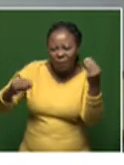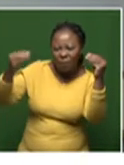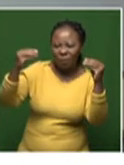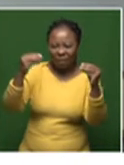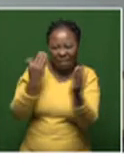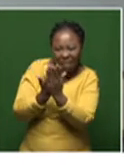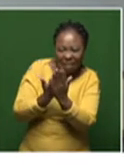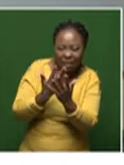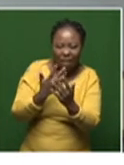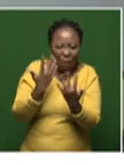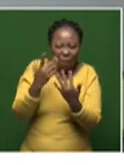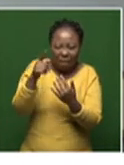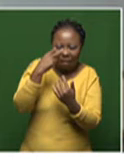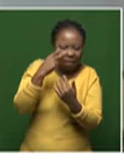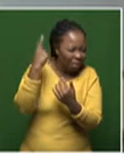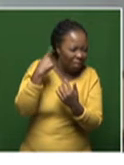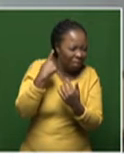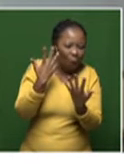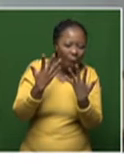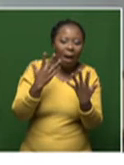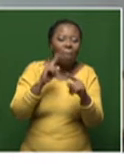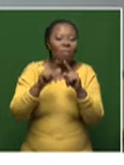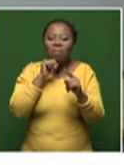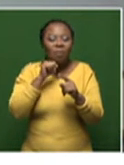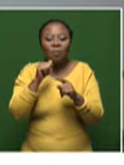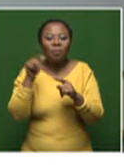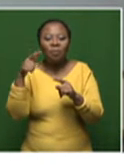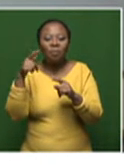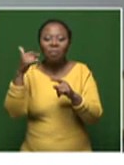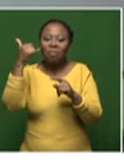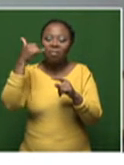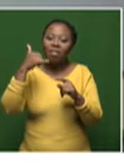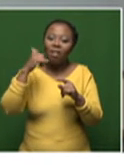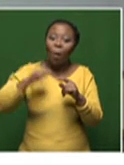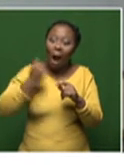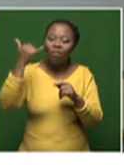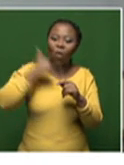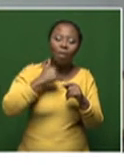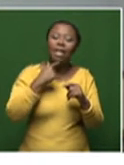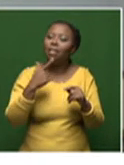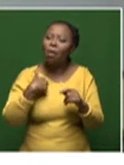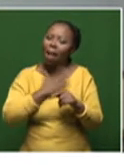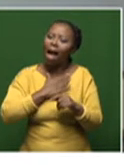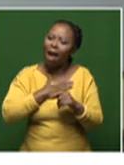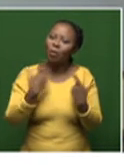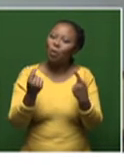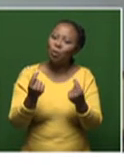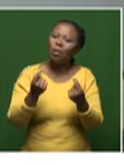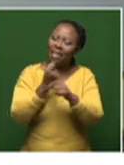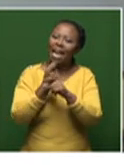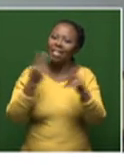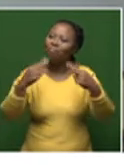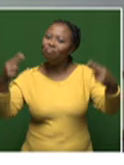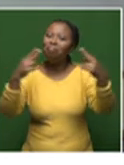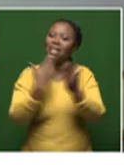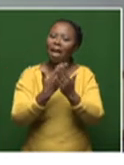that? And he said, and his wife phoned me and said, we would love to. We would absolutely love to do this. And I